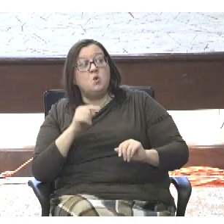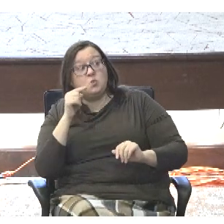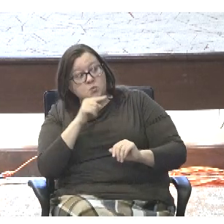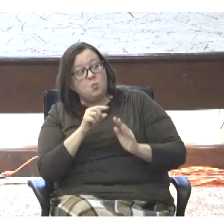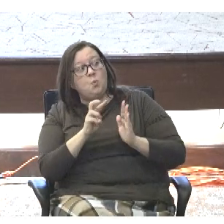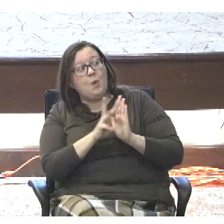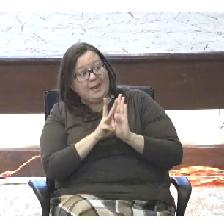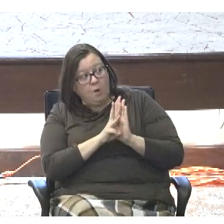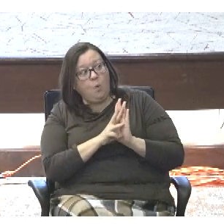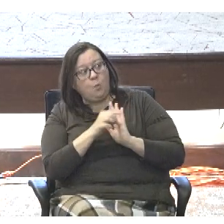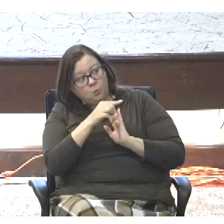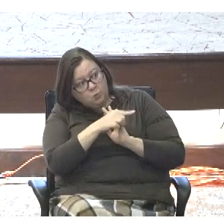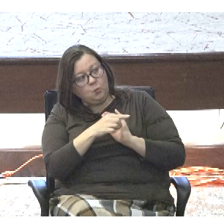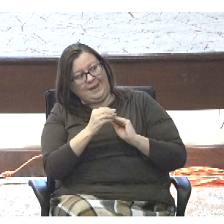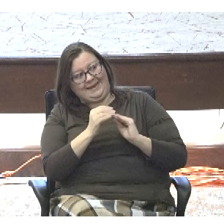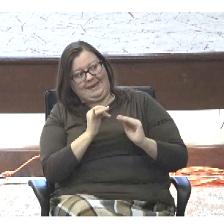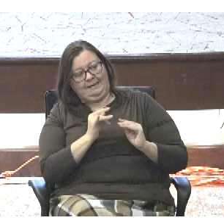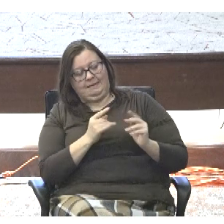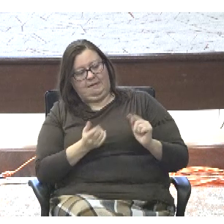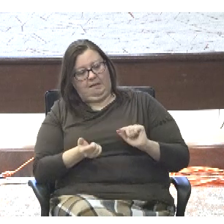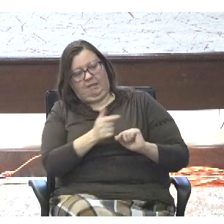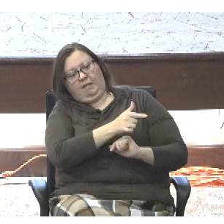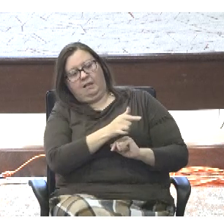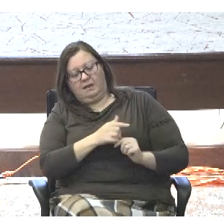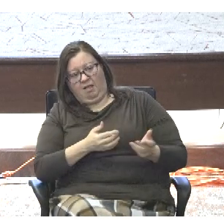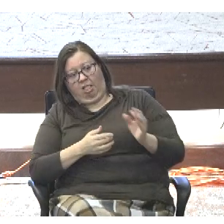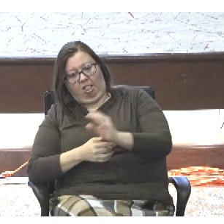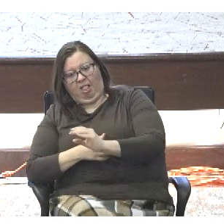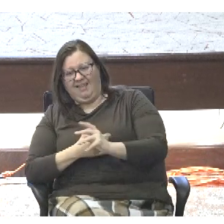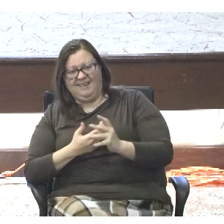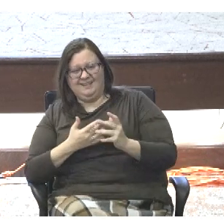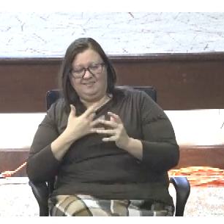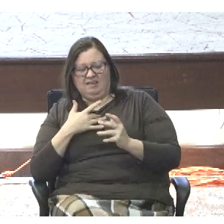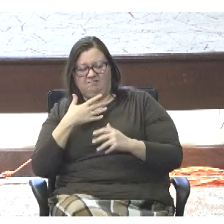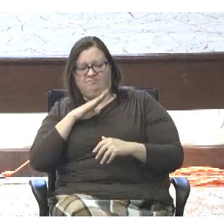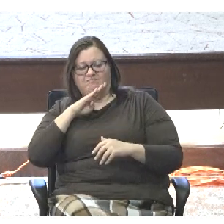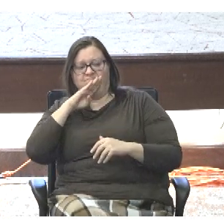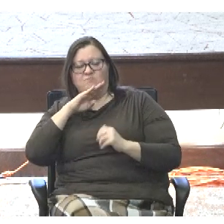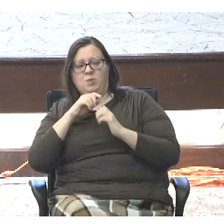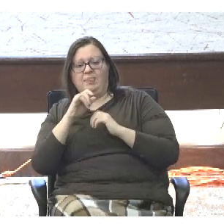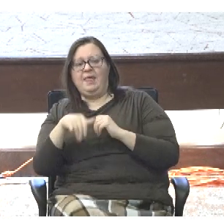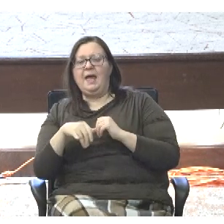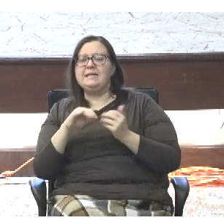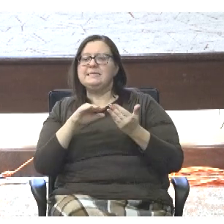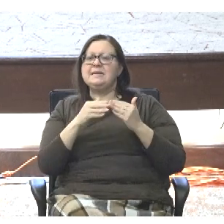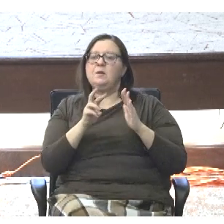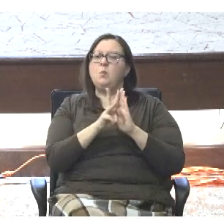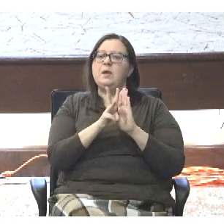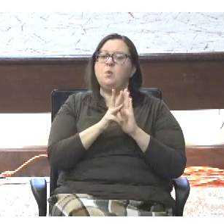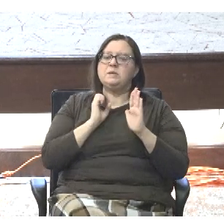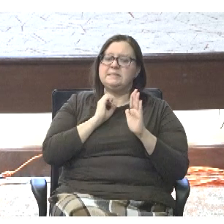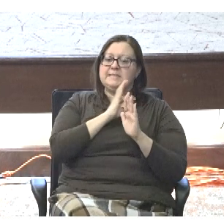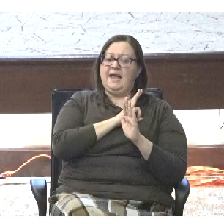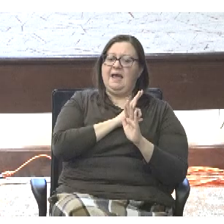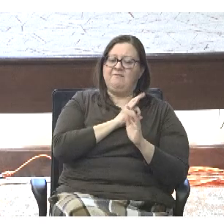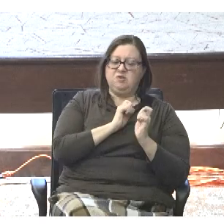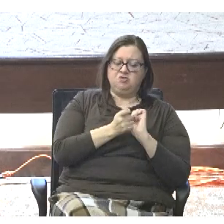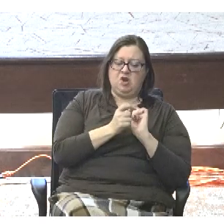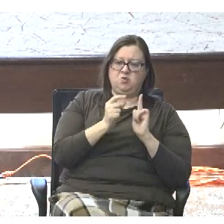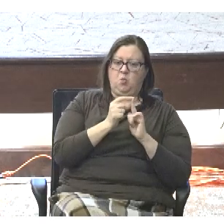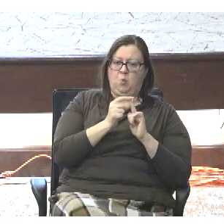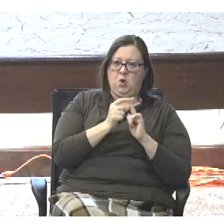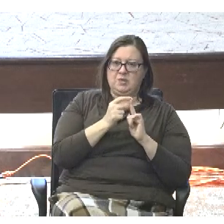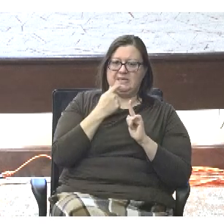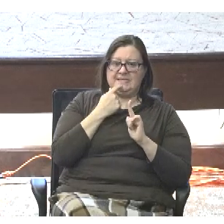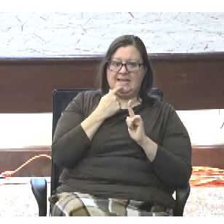very costly on all the neighborhood developments. So, City of Waco staff came in with new language, and it